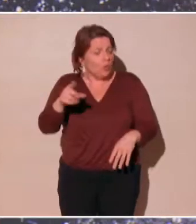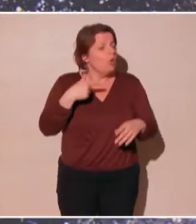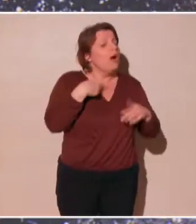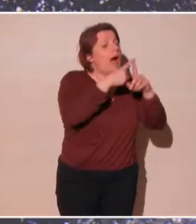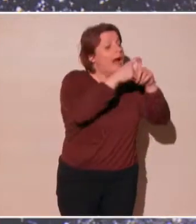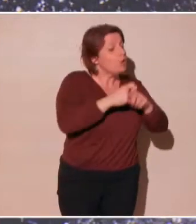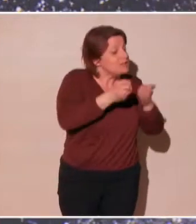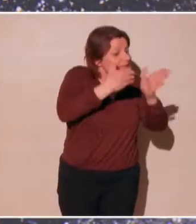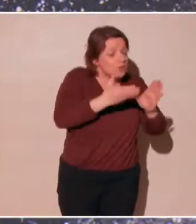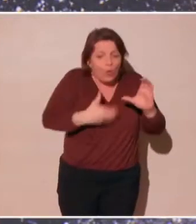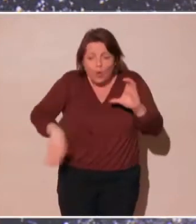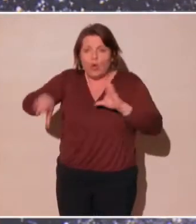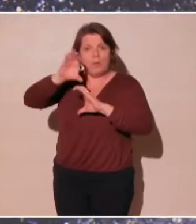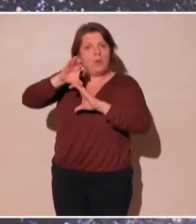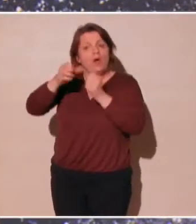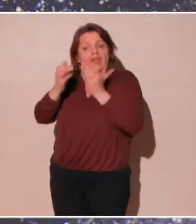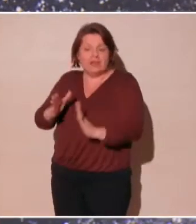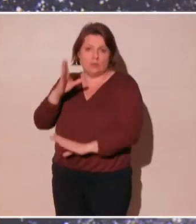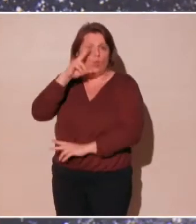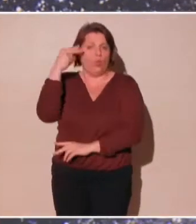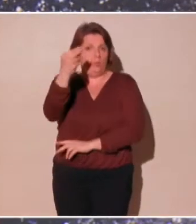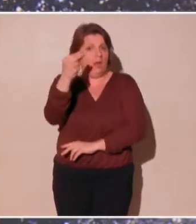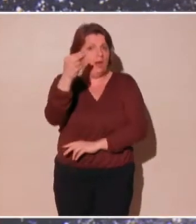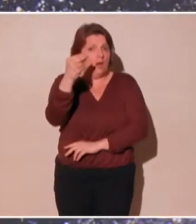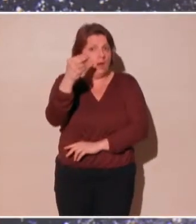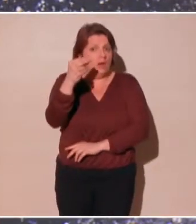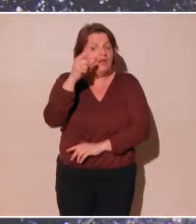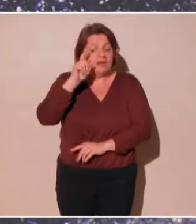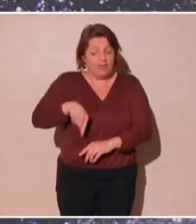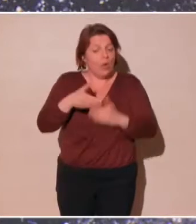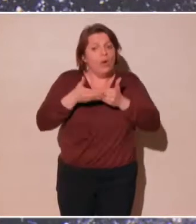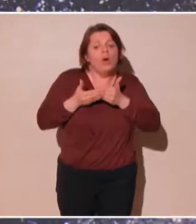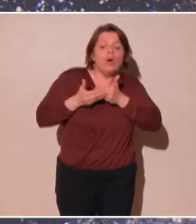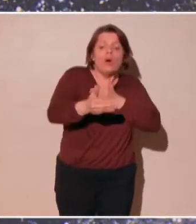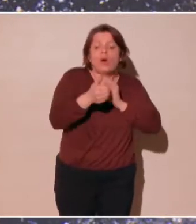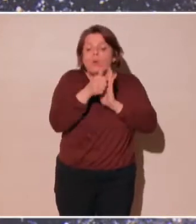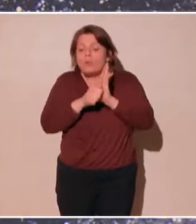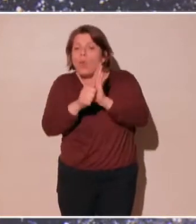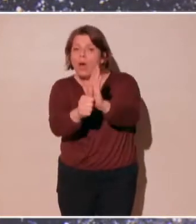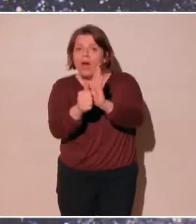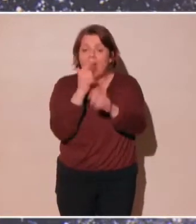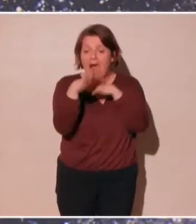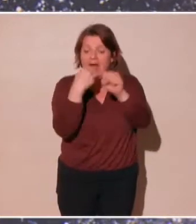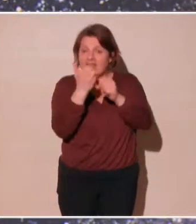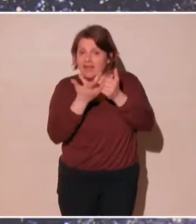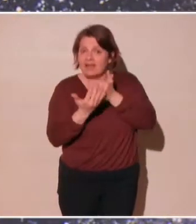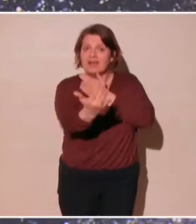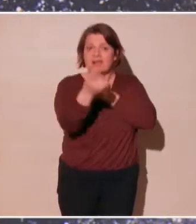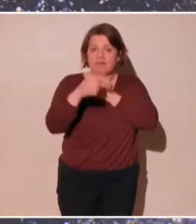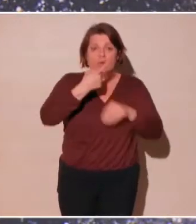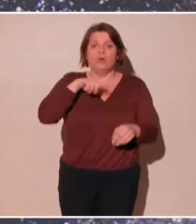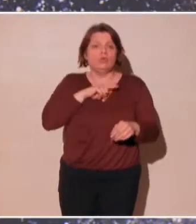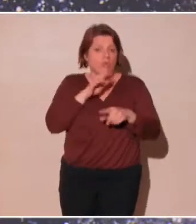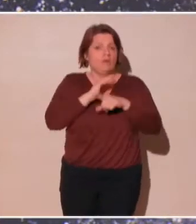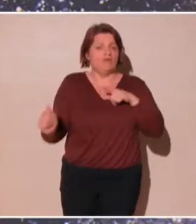on decisions, support them constantly, and monitor them constantly. This is something we will have to do in the coming months and year.